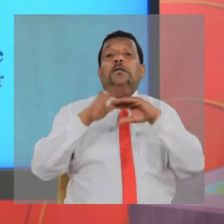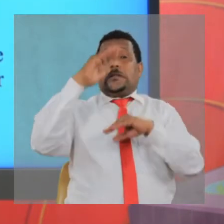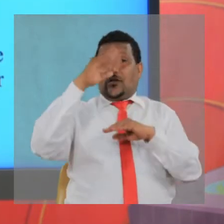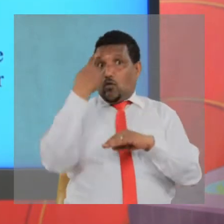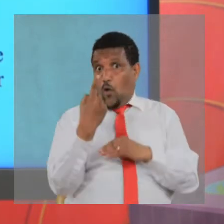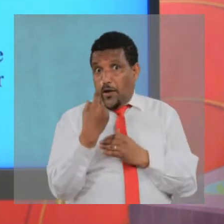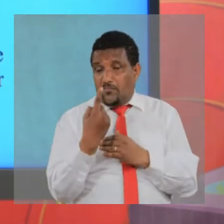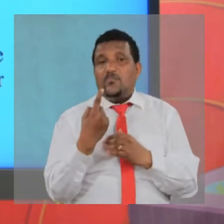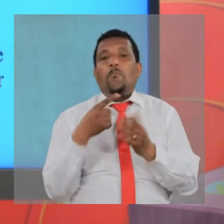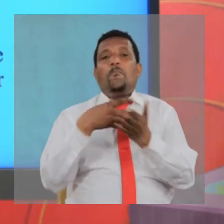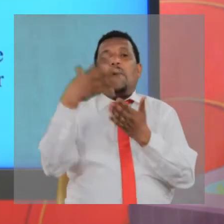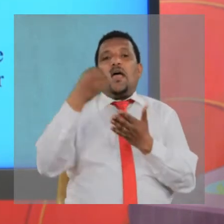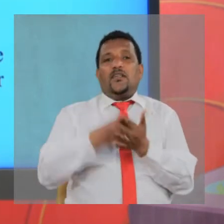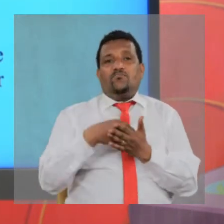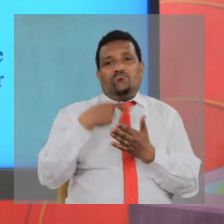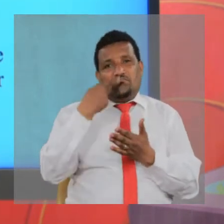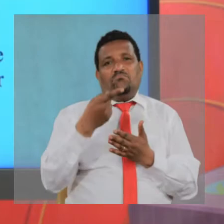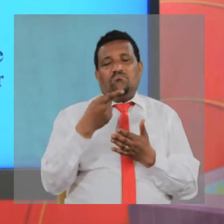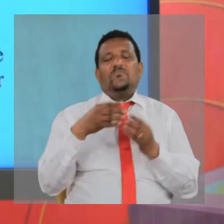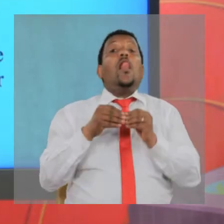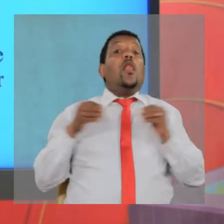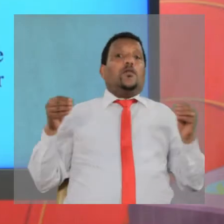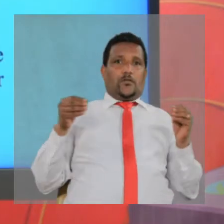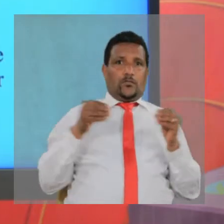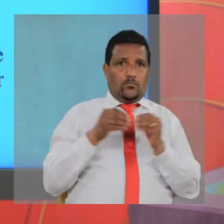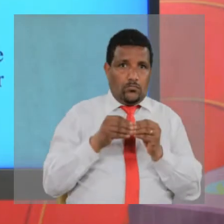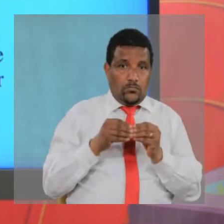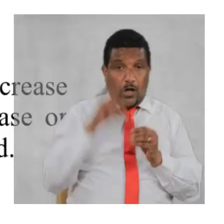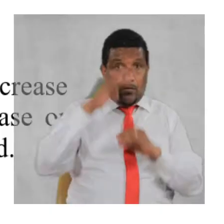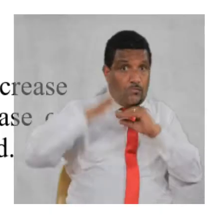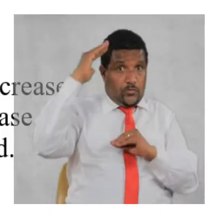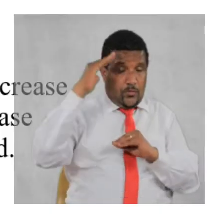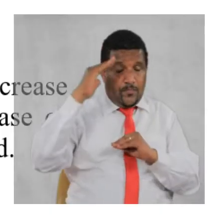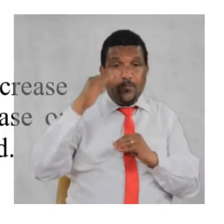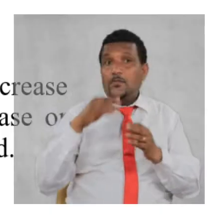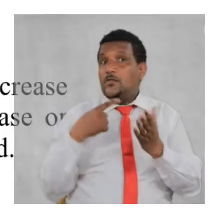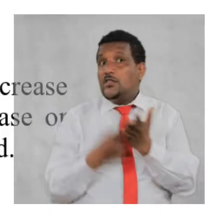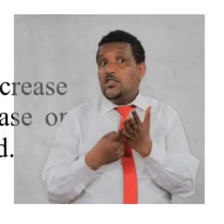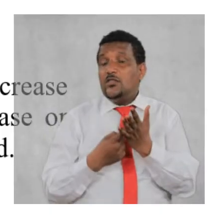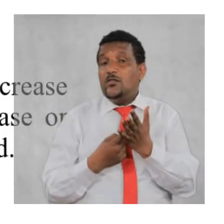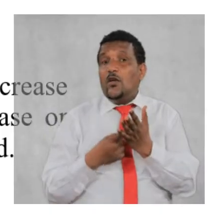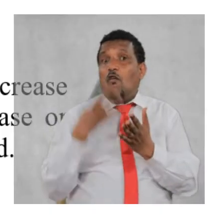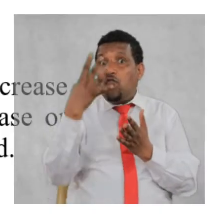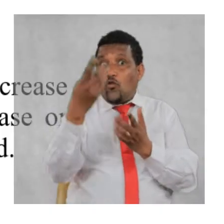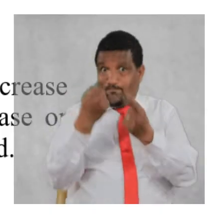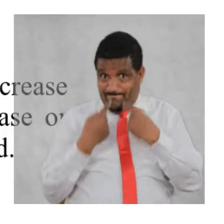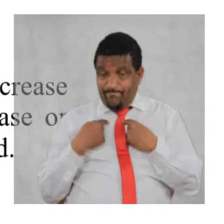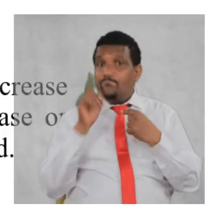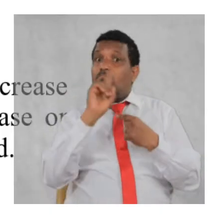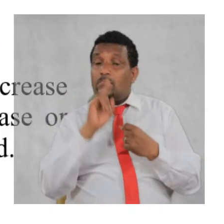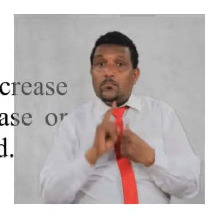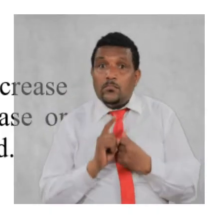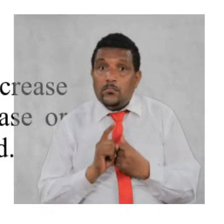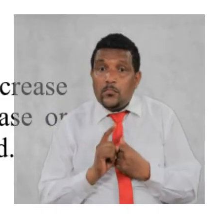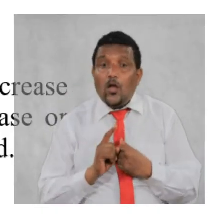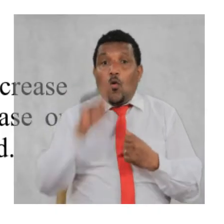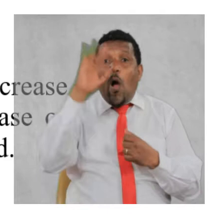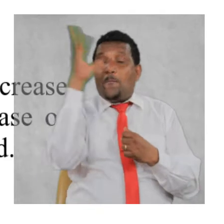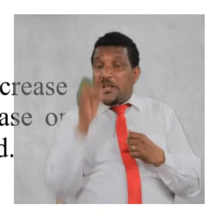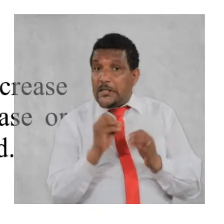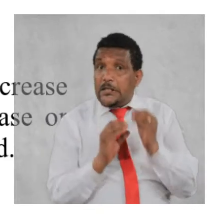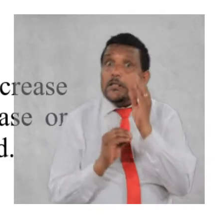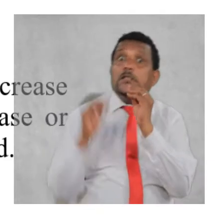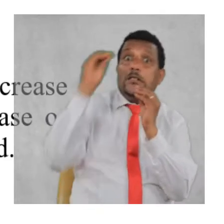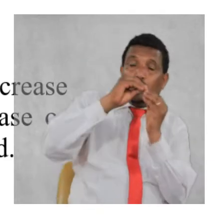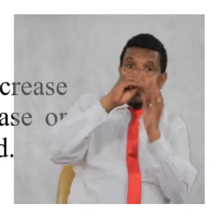then the buyer is said to be elastic. So this 4 tells us a 1% increase